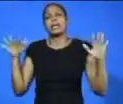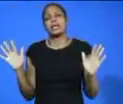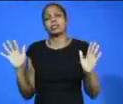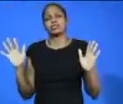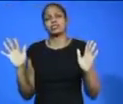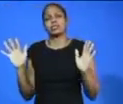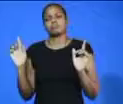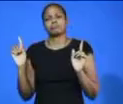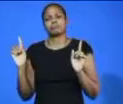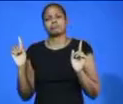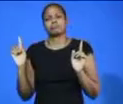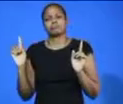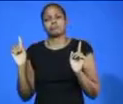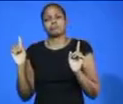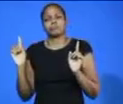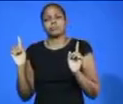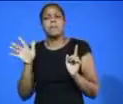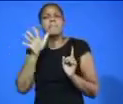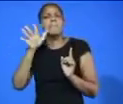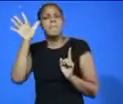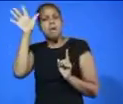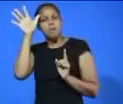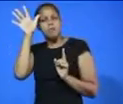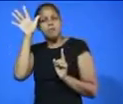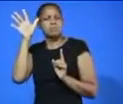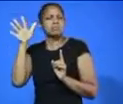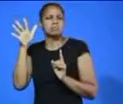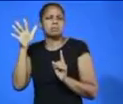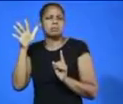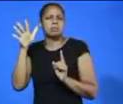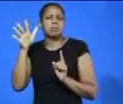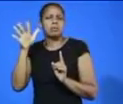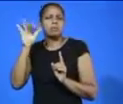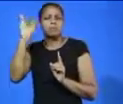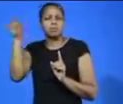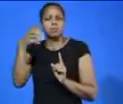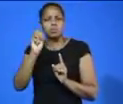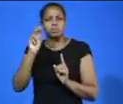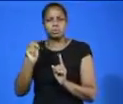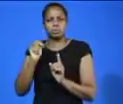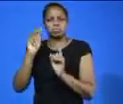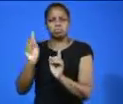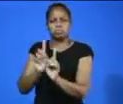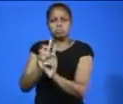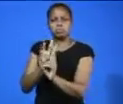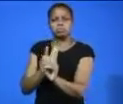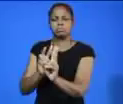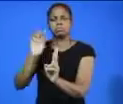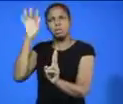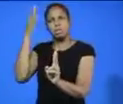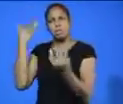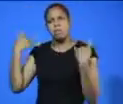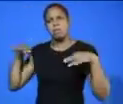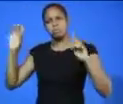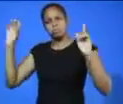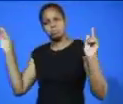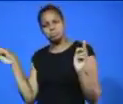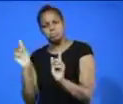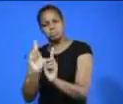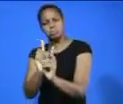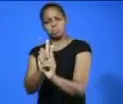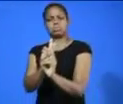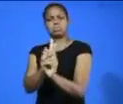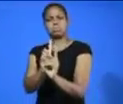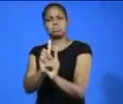John to declare that God, in his divine purpose, was going to bring forth a